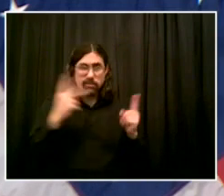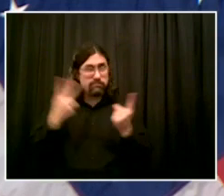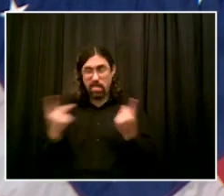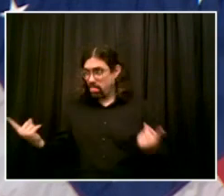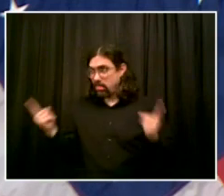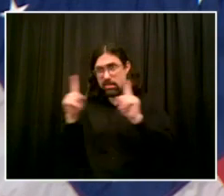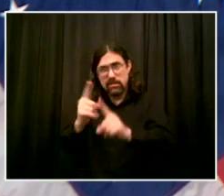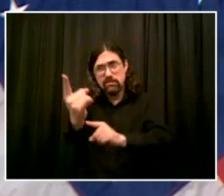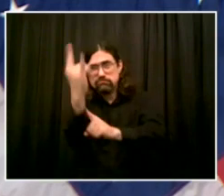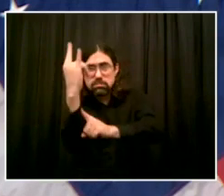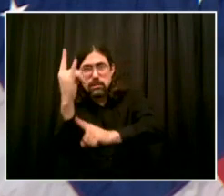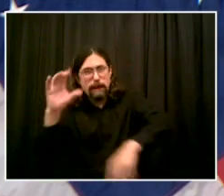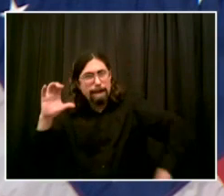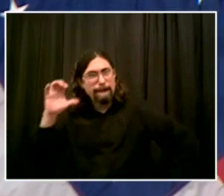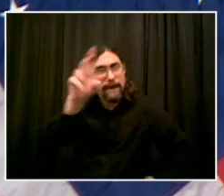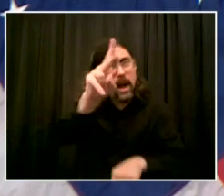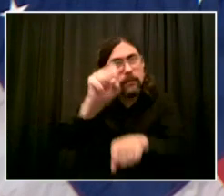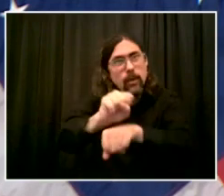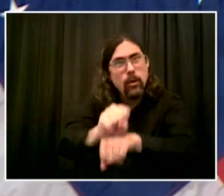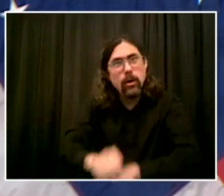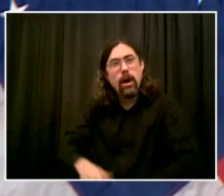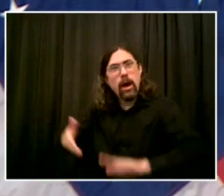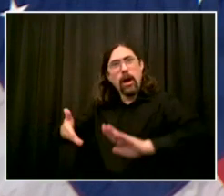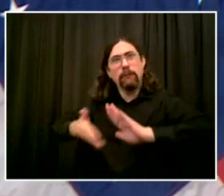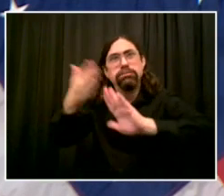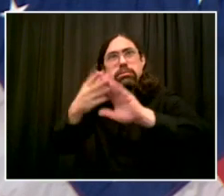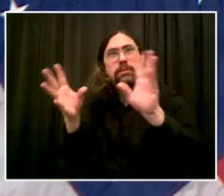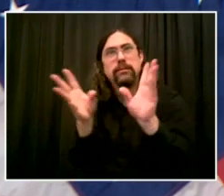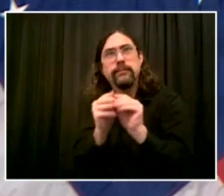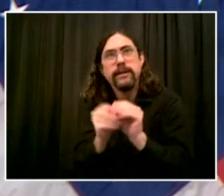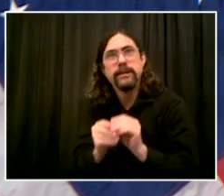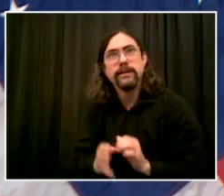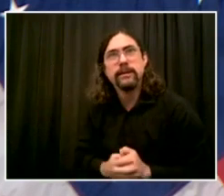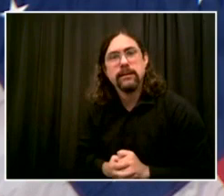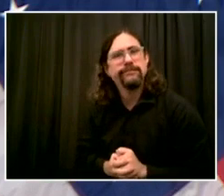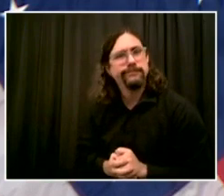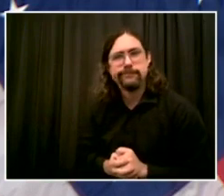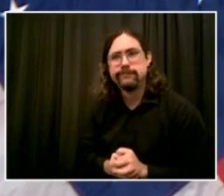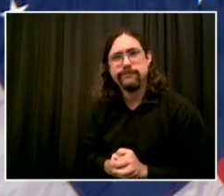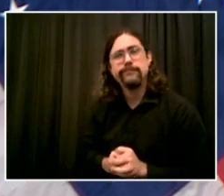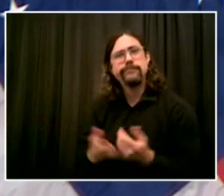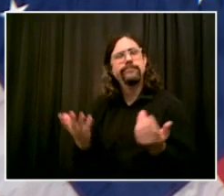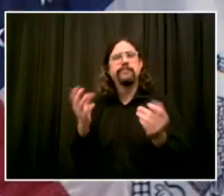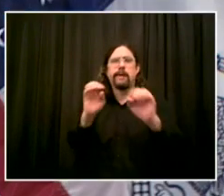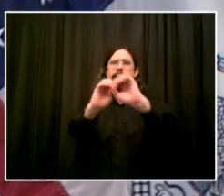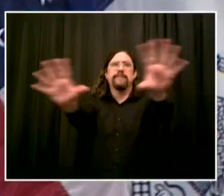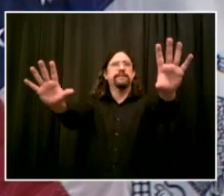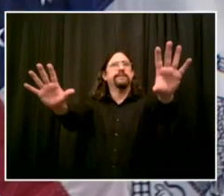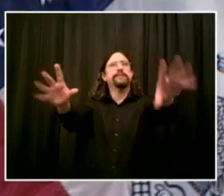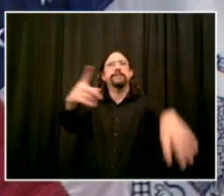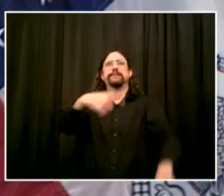and there needs to be consequences for people that just have no regard for laws. Go ahead, Marcia.